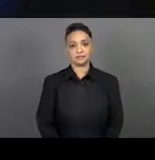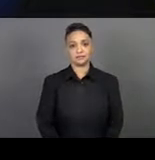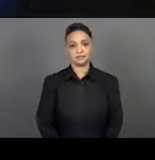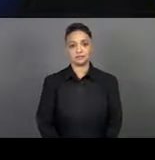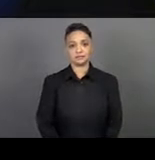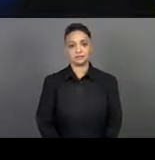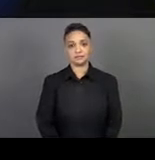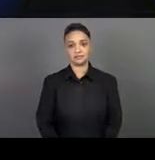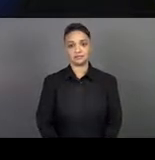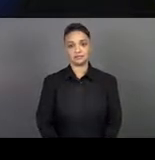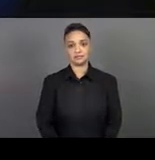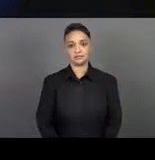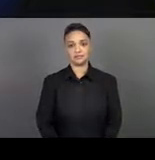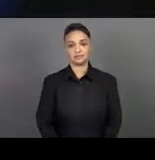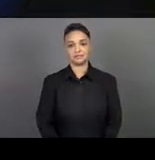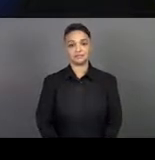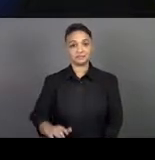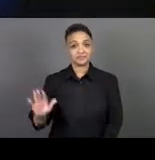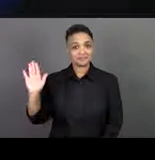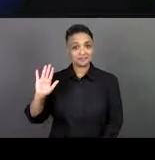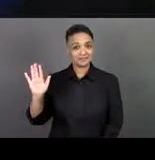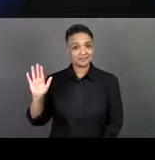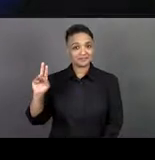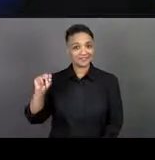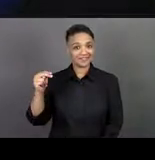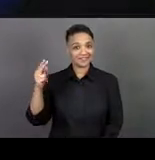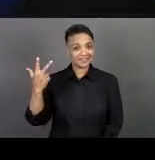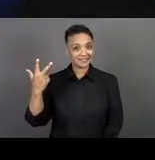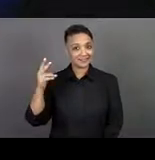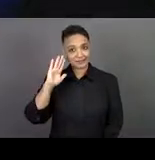Good morning, Nancy. Good morning.